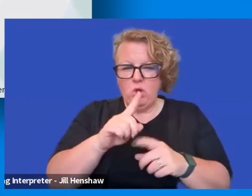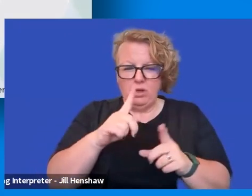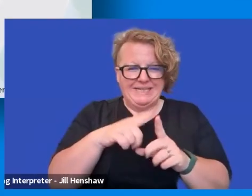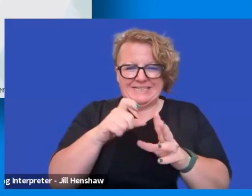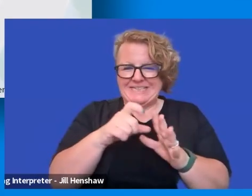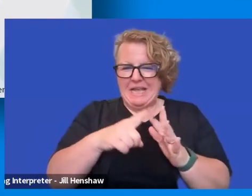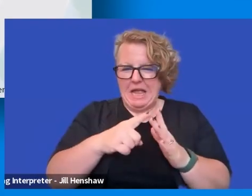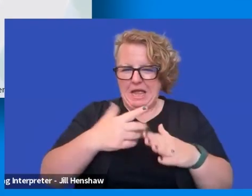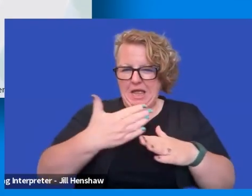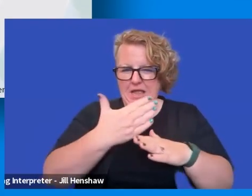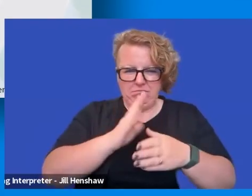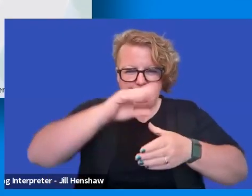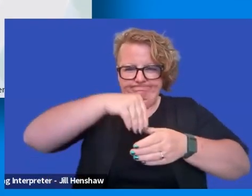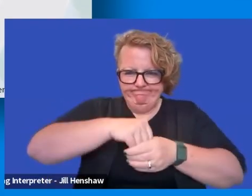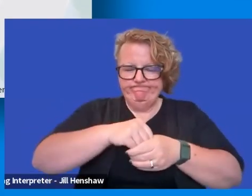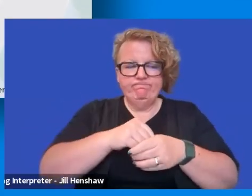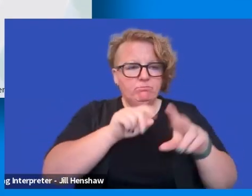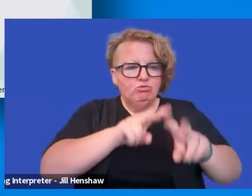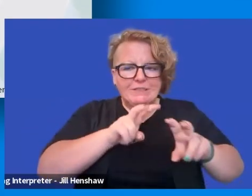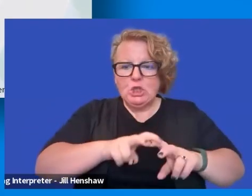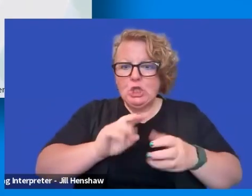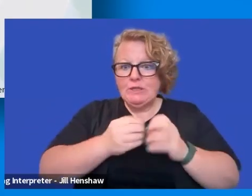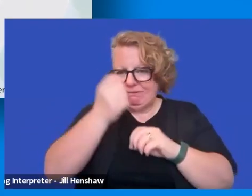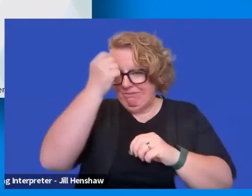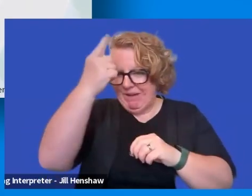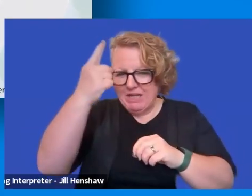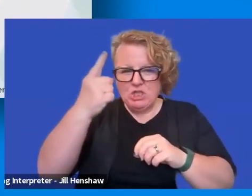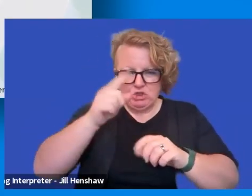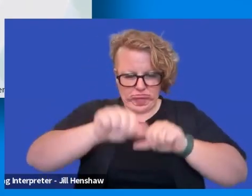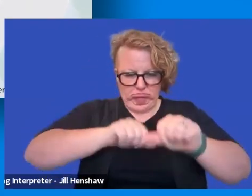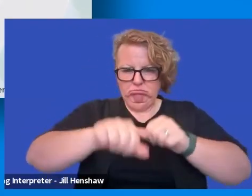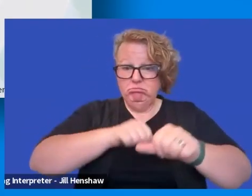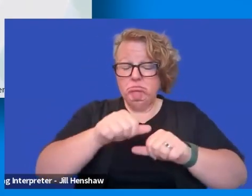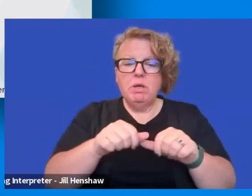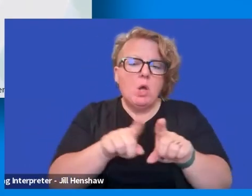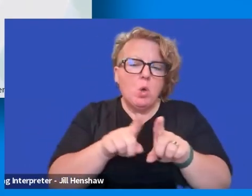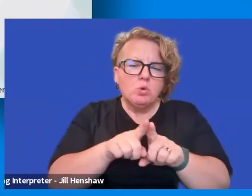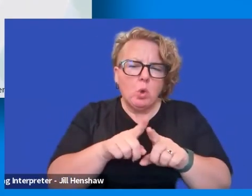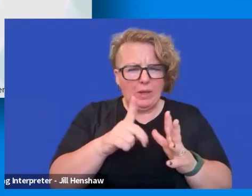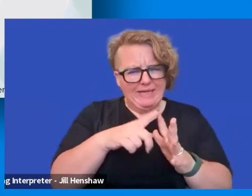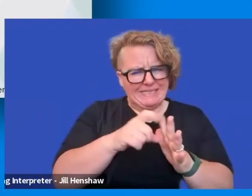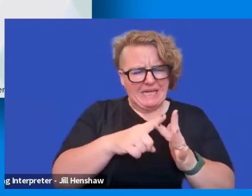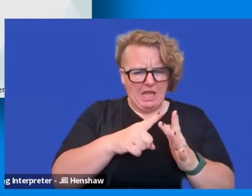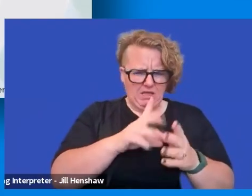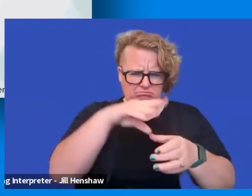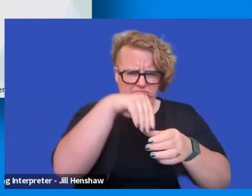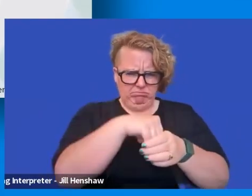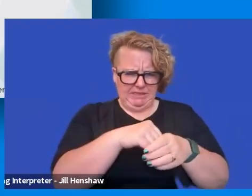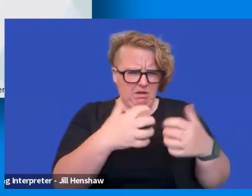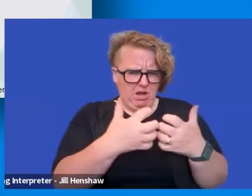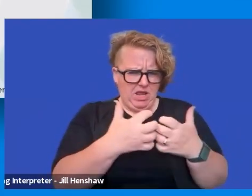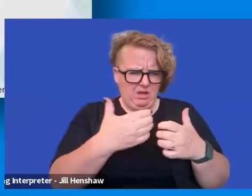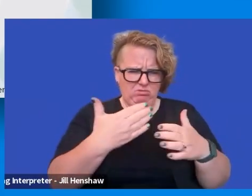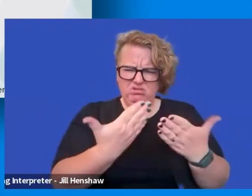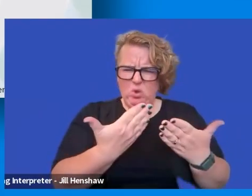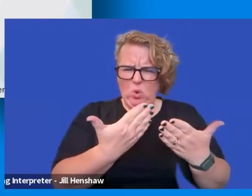can be embedded in the research and innovation process and the consequences of the way in which EDI is embedded on those